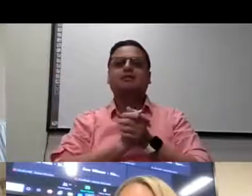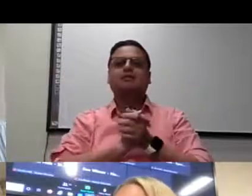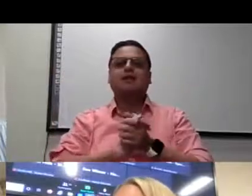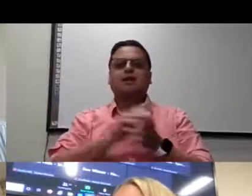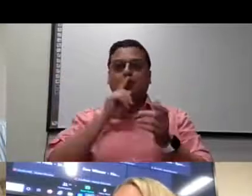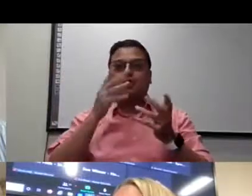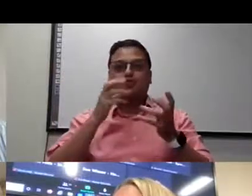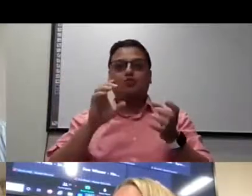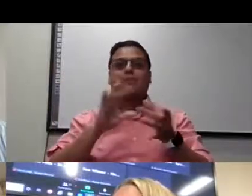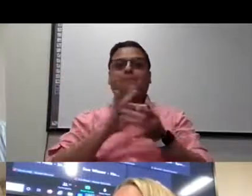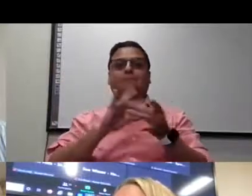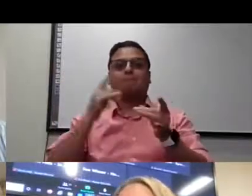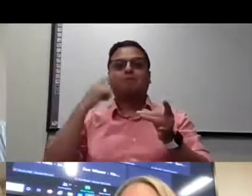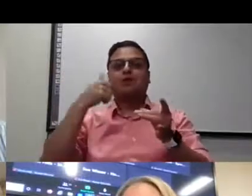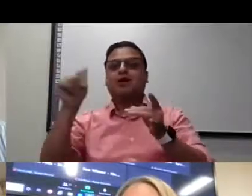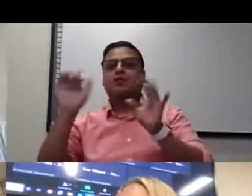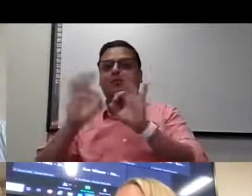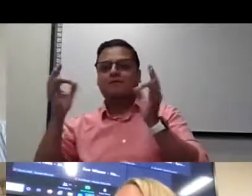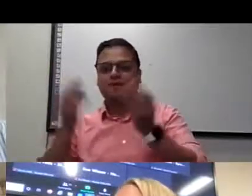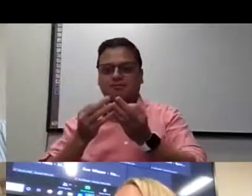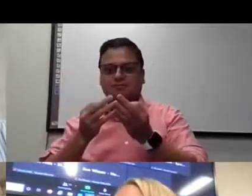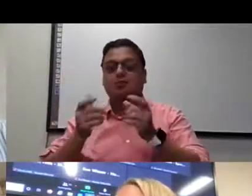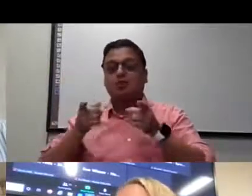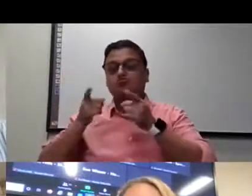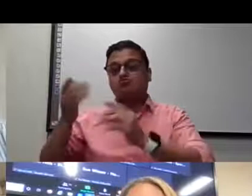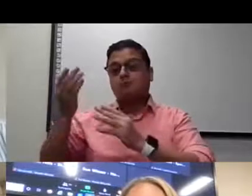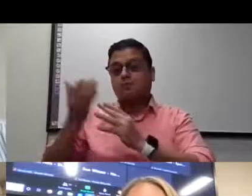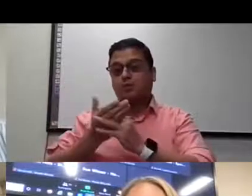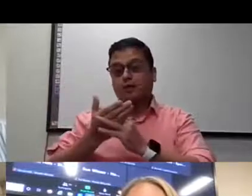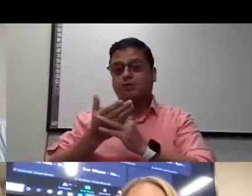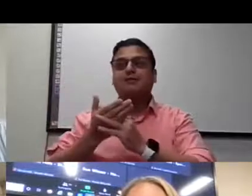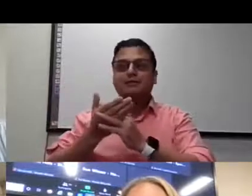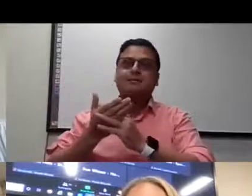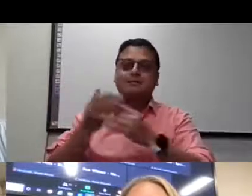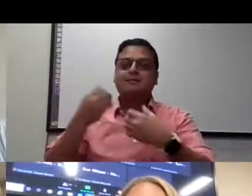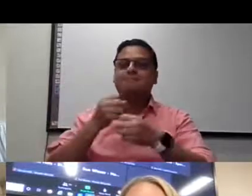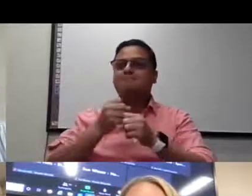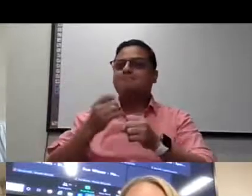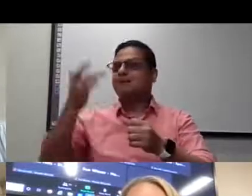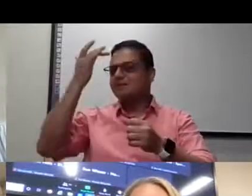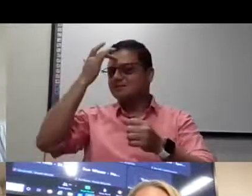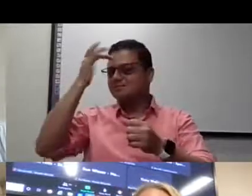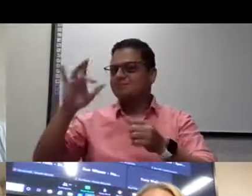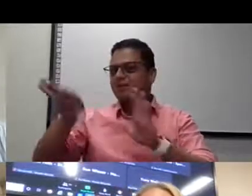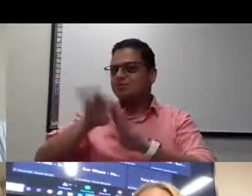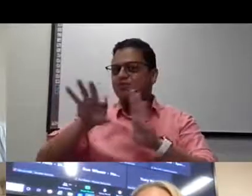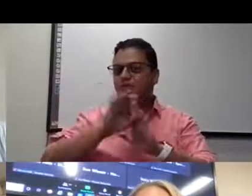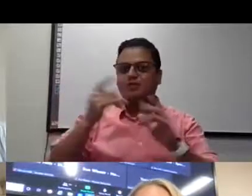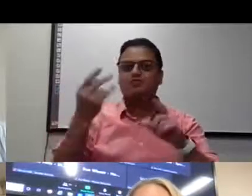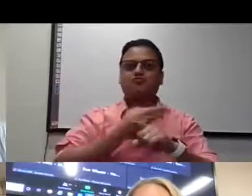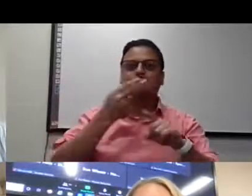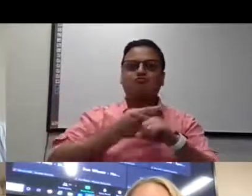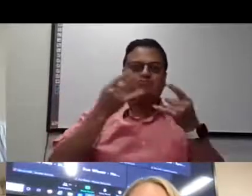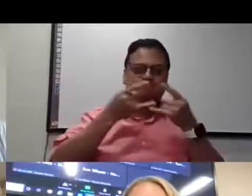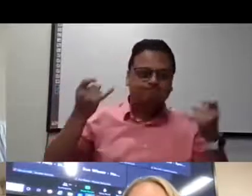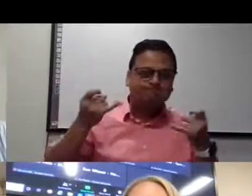give a message to families out there during the break. Make smart choices, wear those masks, check your